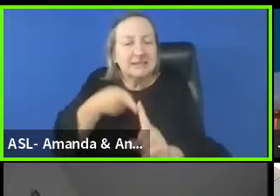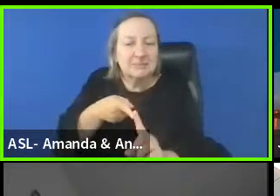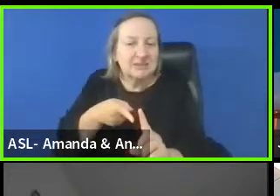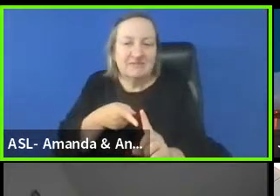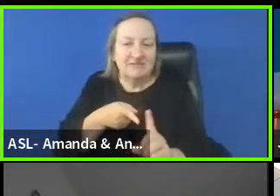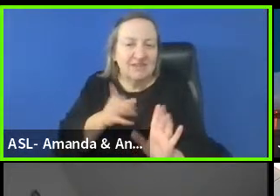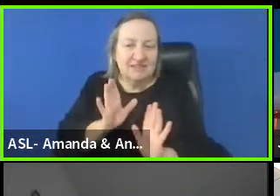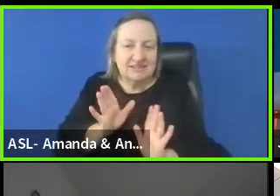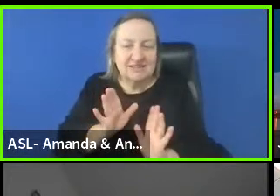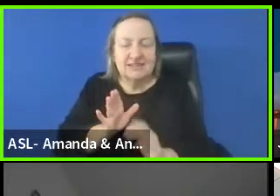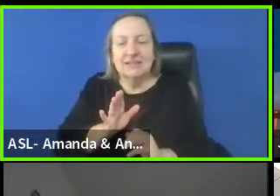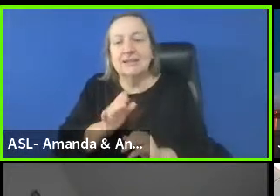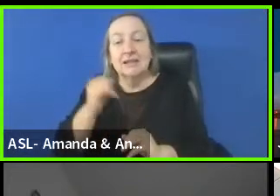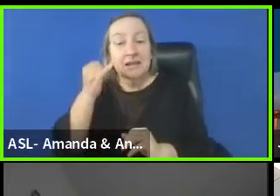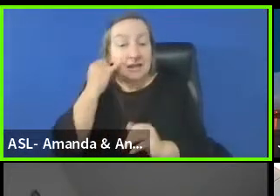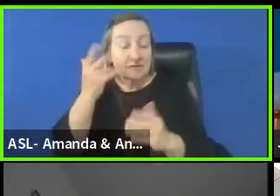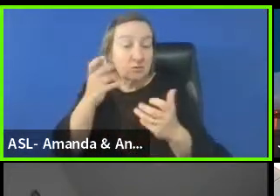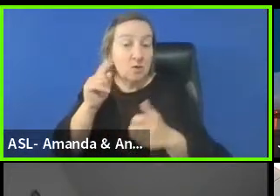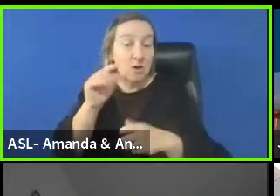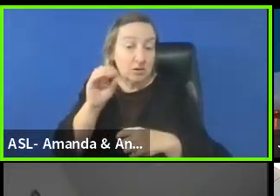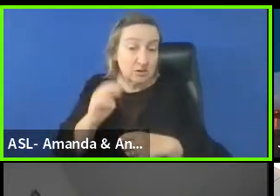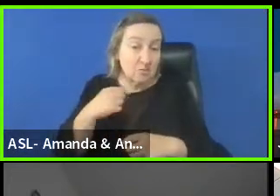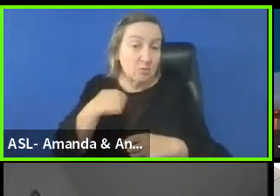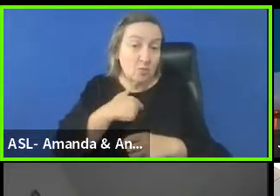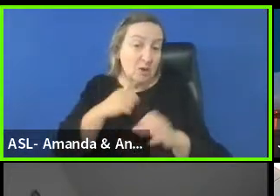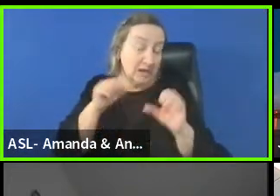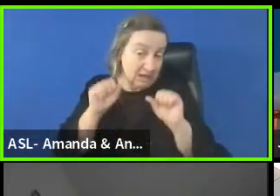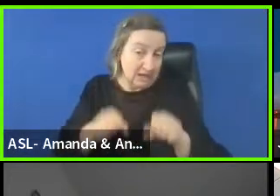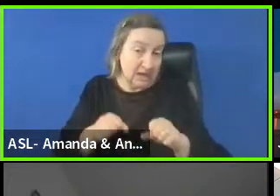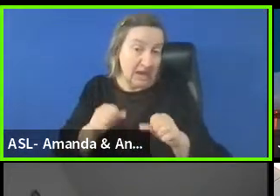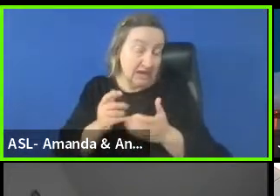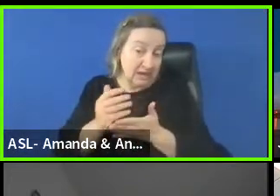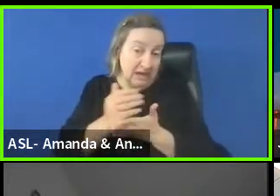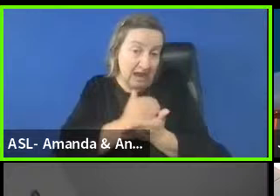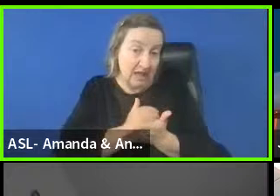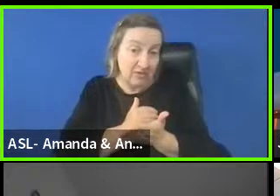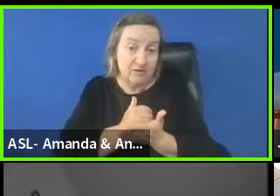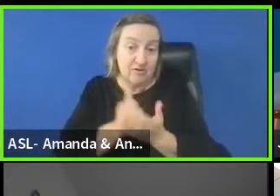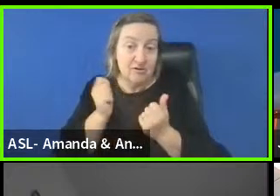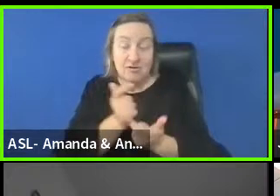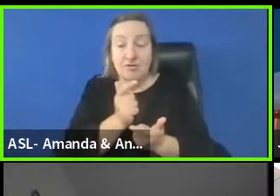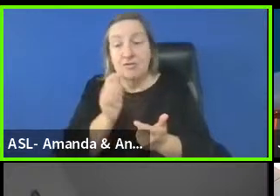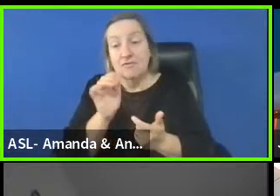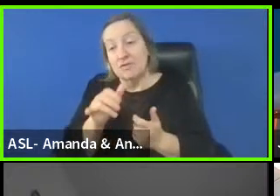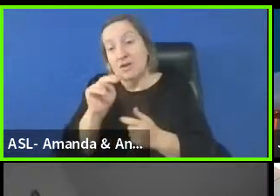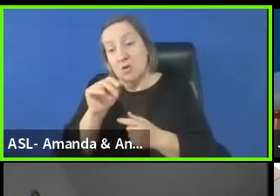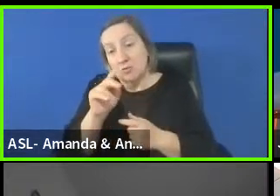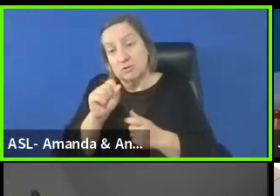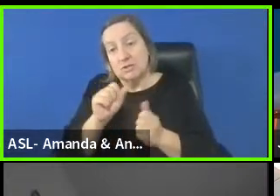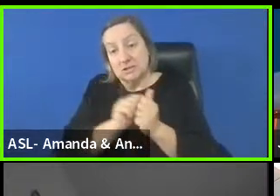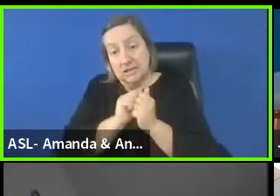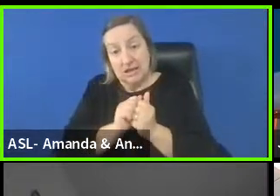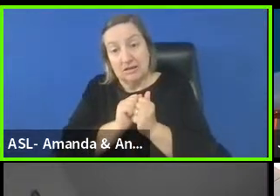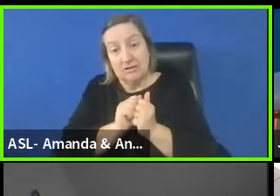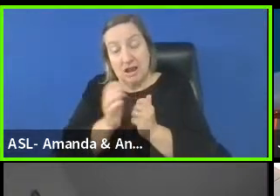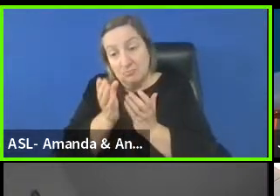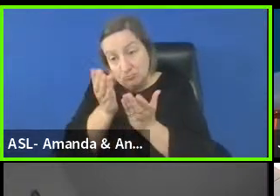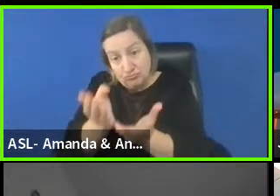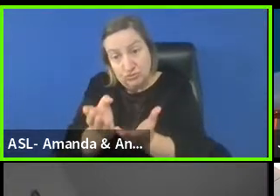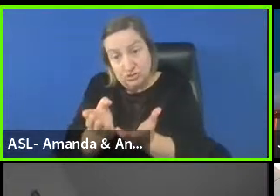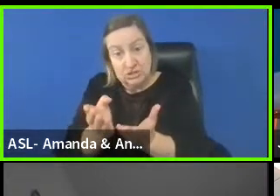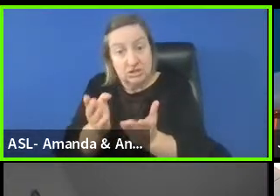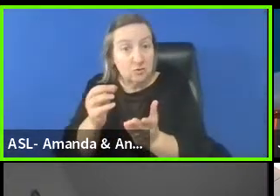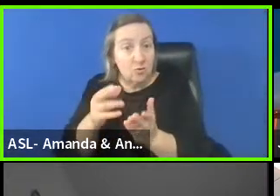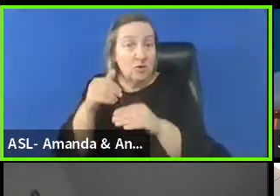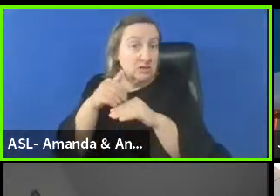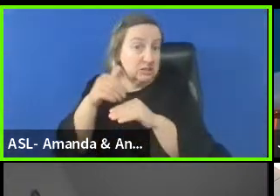do have, if you'd like, Tom, the ability to gather all those notes together and present it or